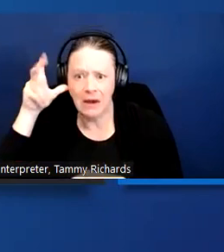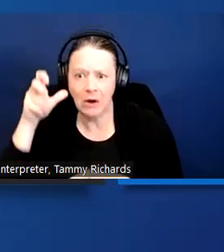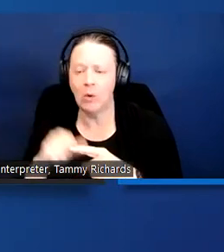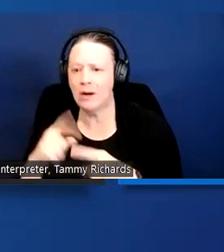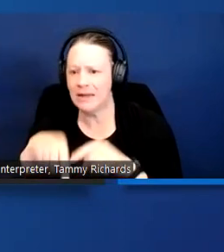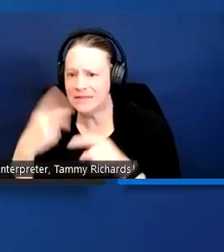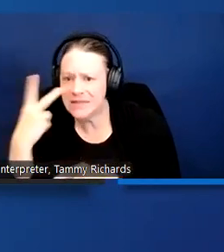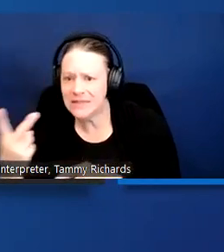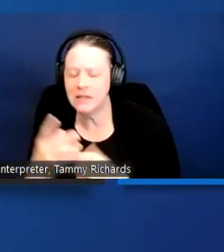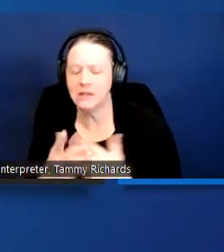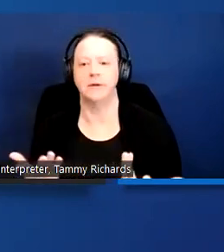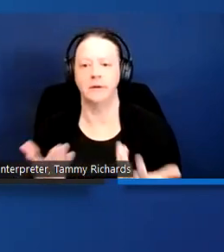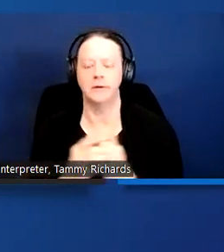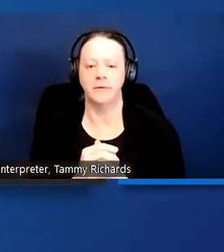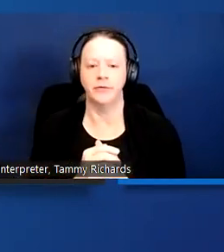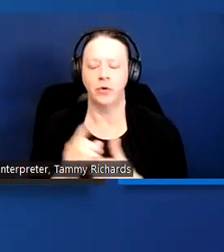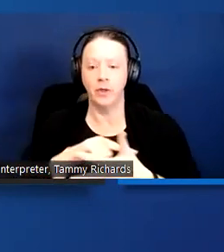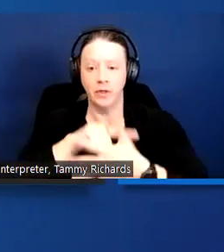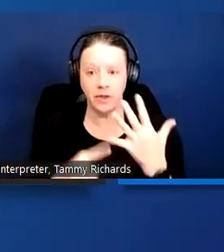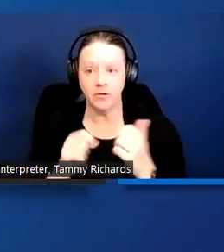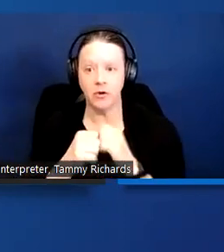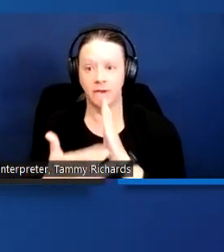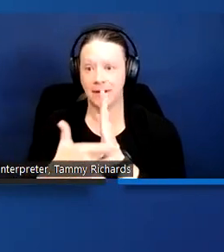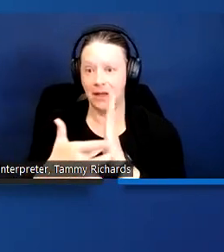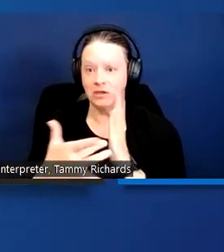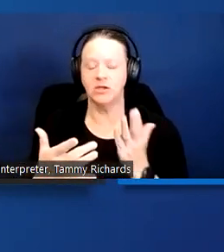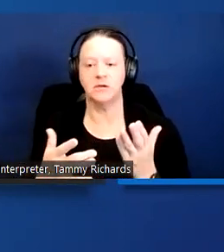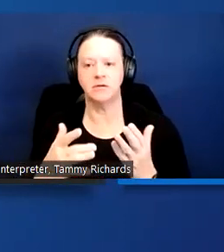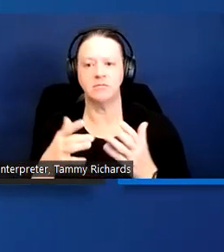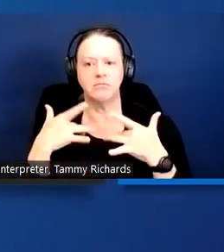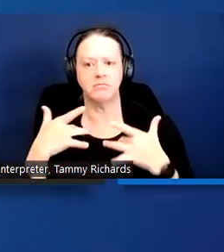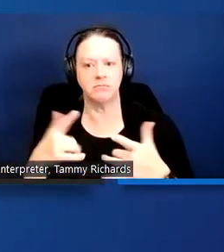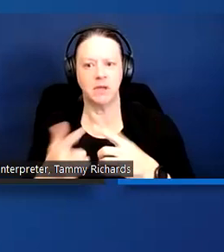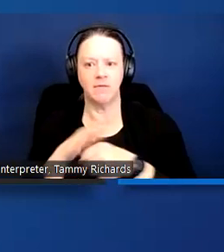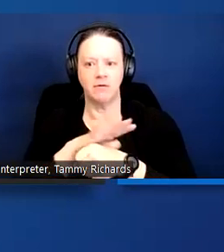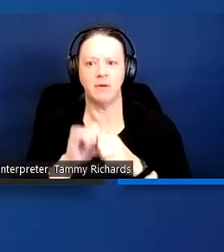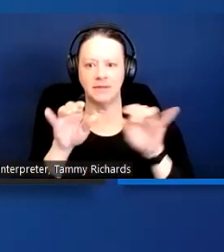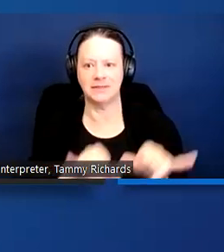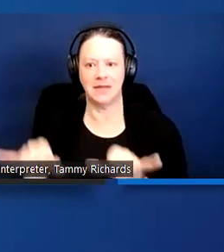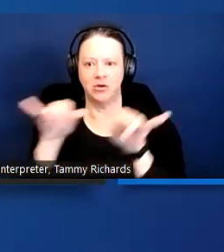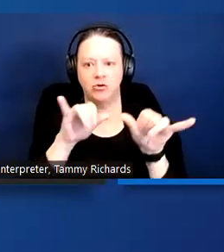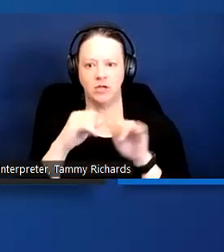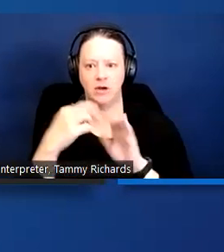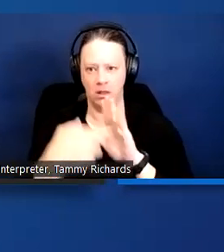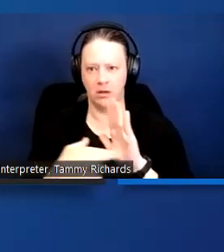the technologies that are usually covered by the standards and guidelines we'll talk about